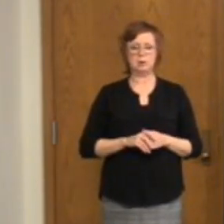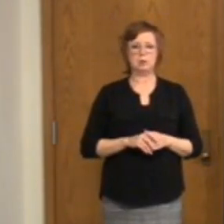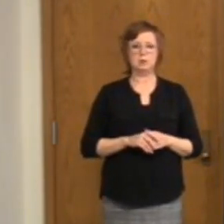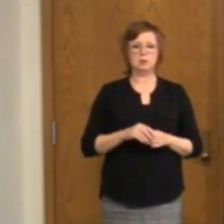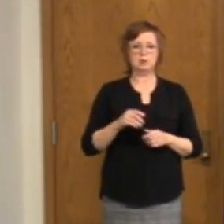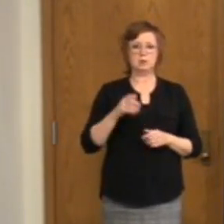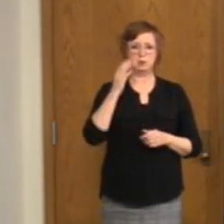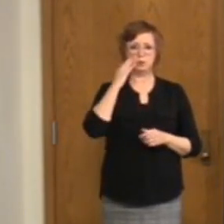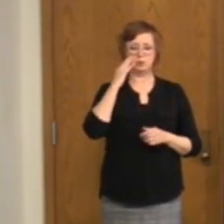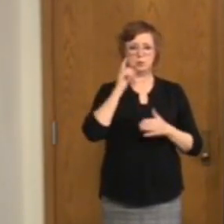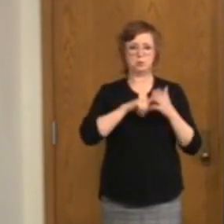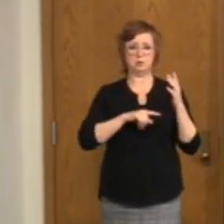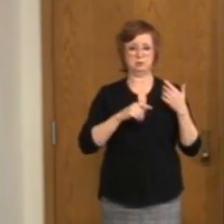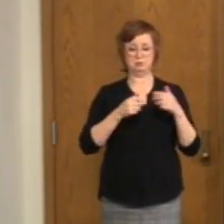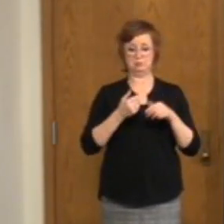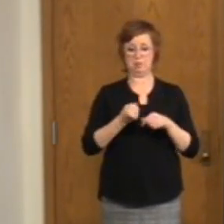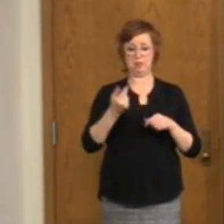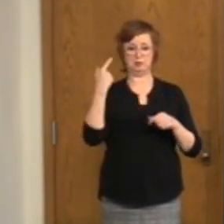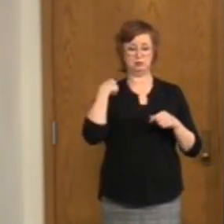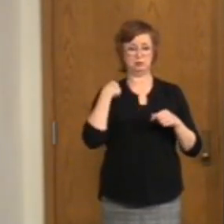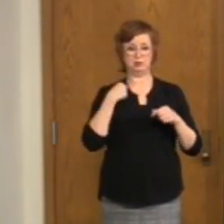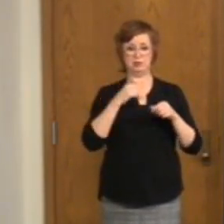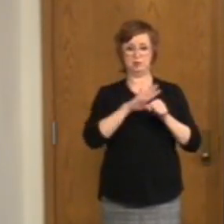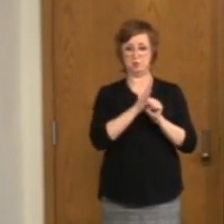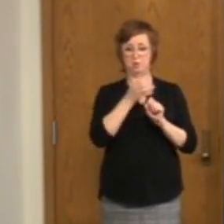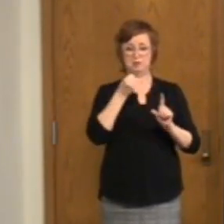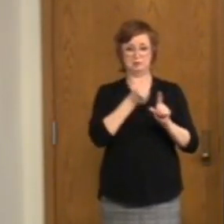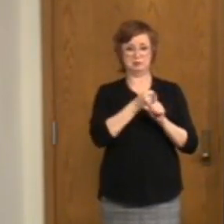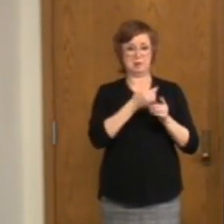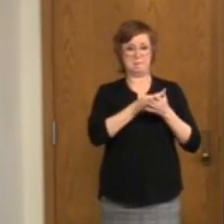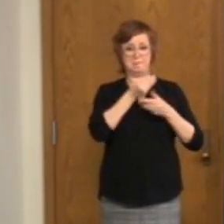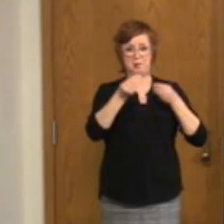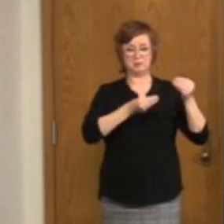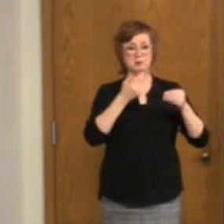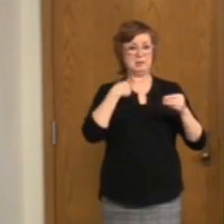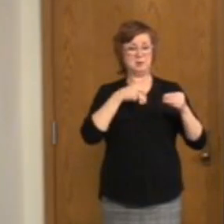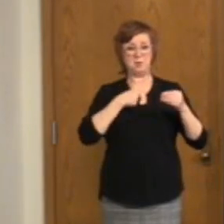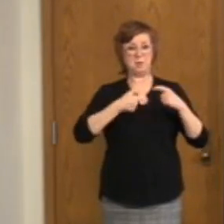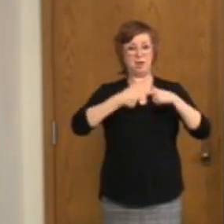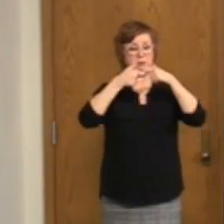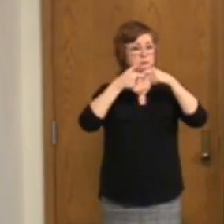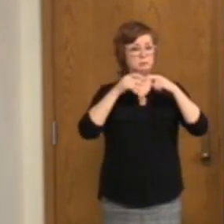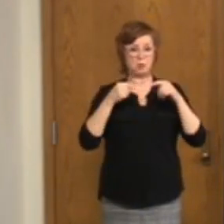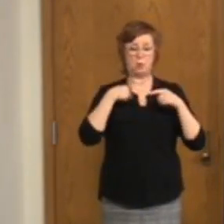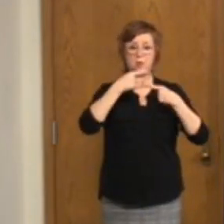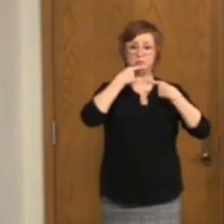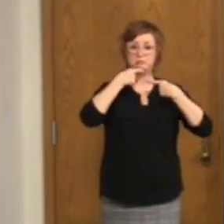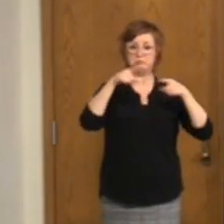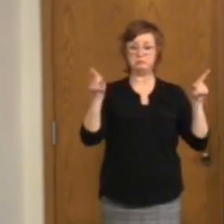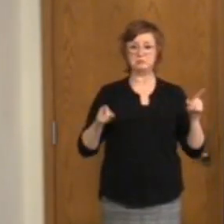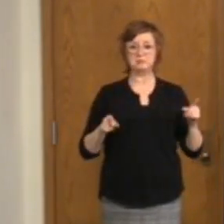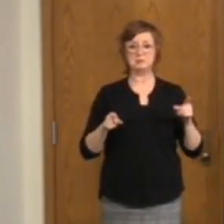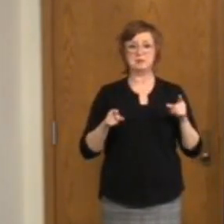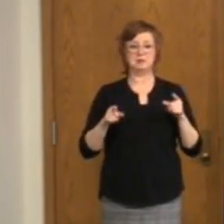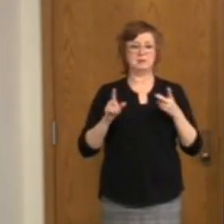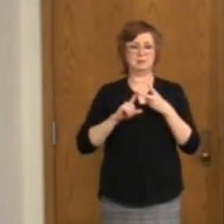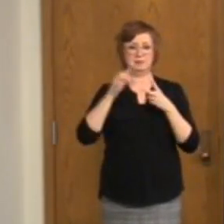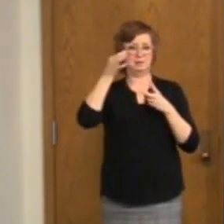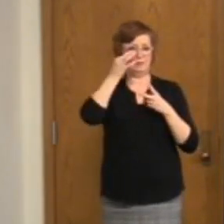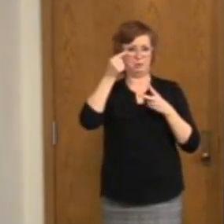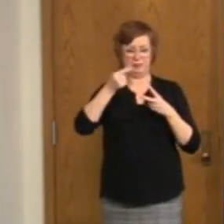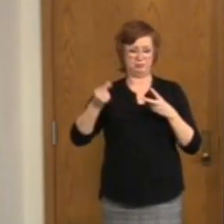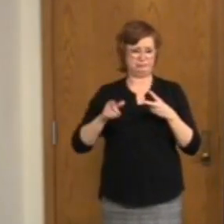to introduce a budget during the COVID pandemic. We're now going to be introducing our second. We see a federal government that has yet to introduce one. We've